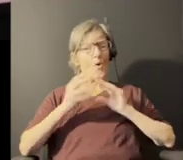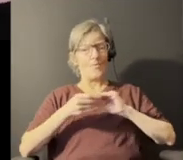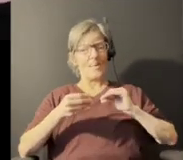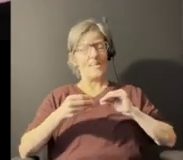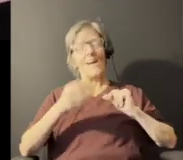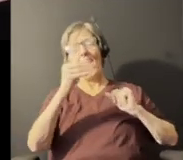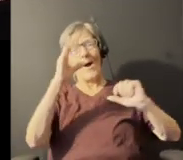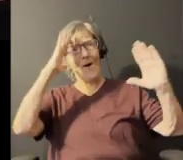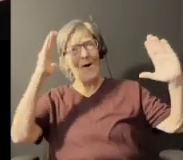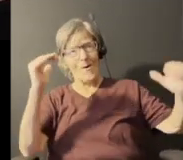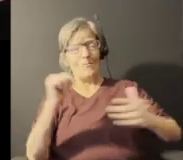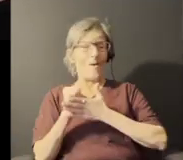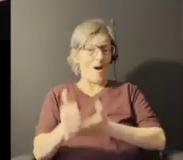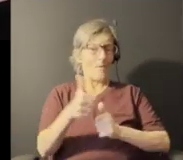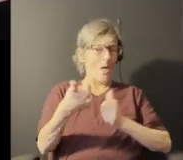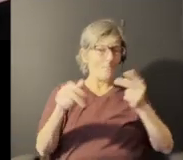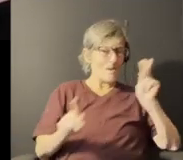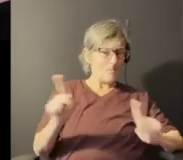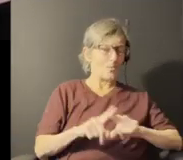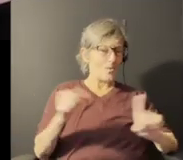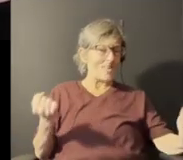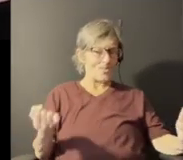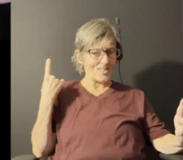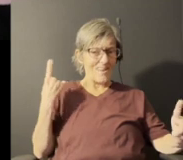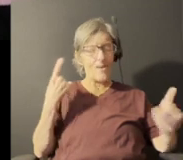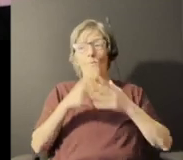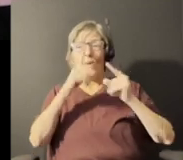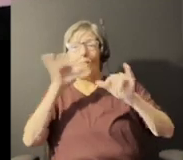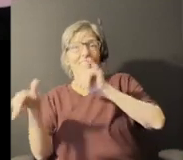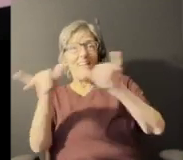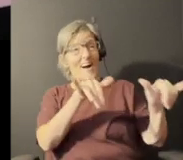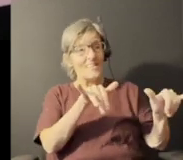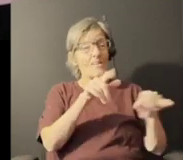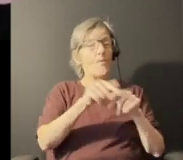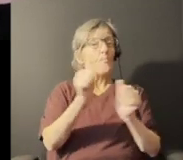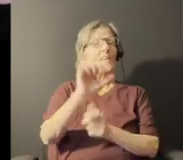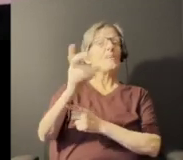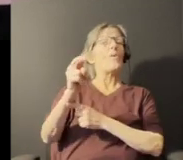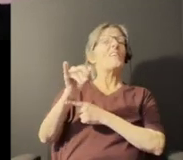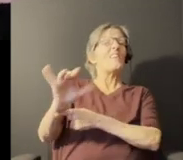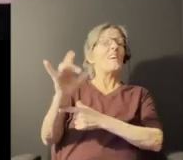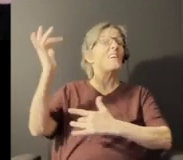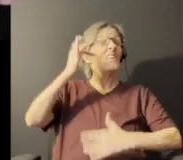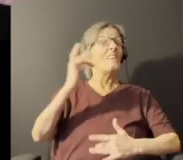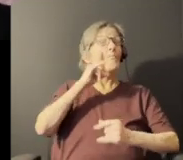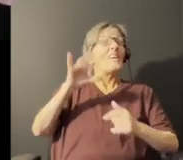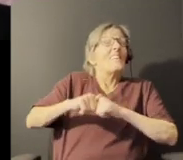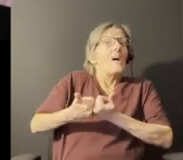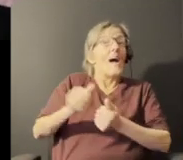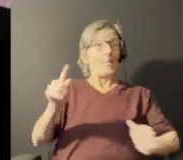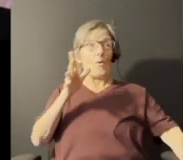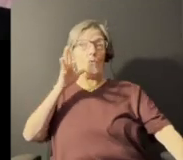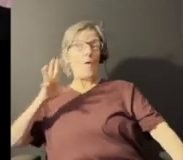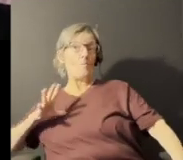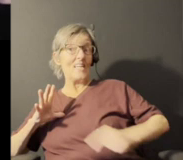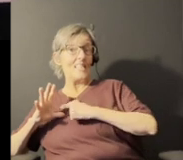story in hopes to help other people understand, A, what it's like to have a chronic illness, what it's like to have a chronic illness